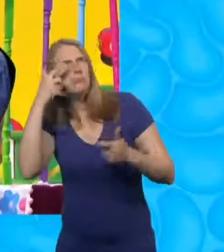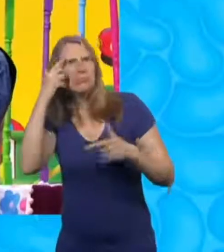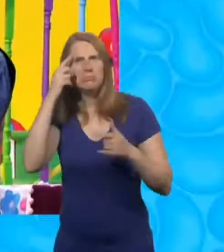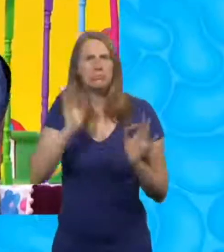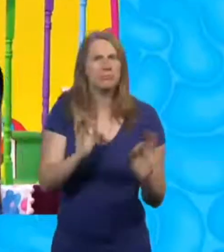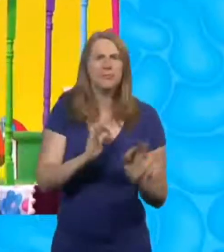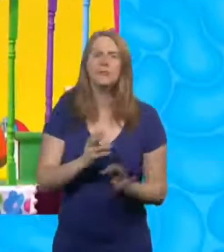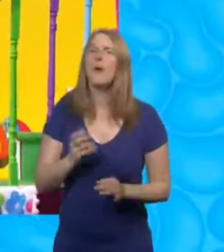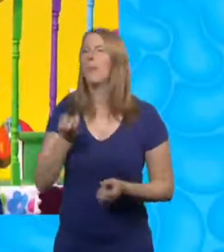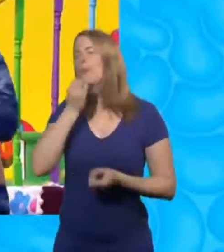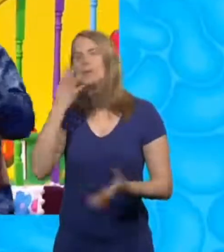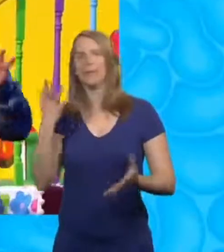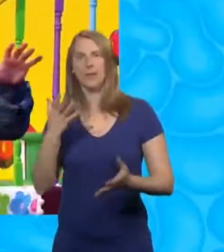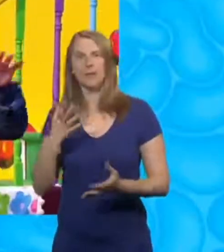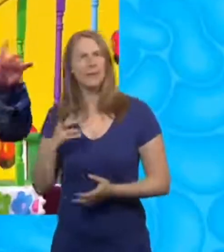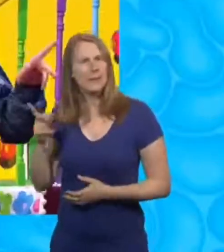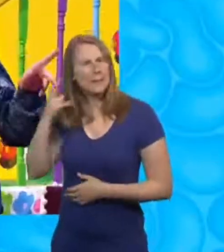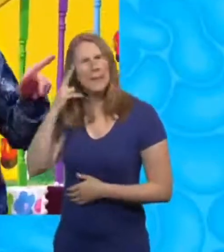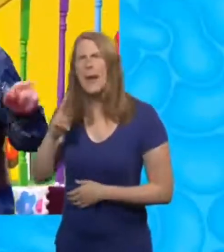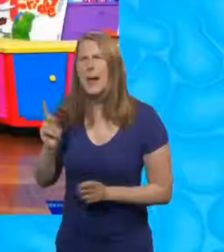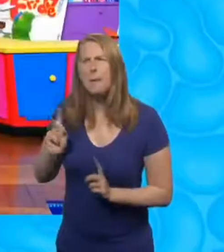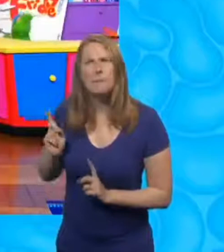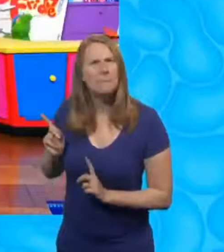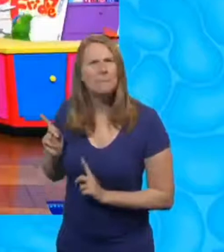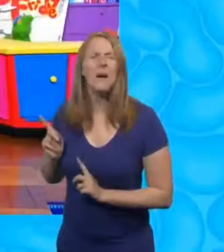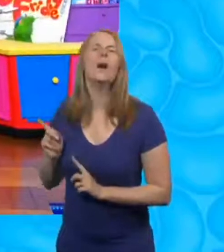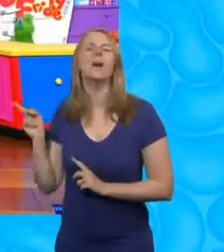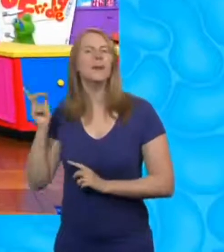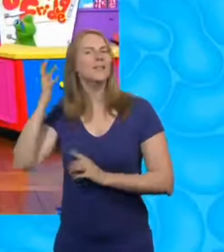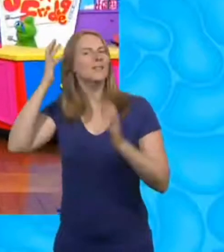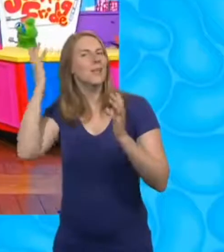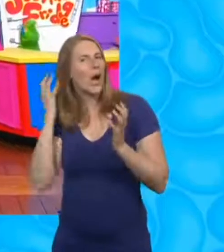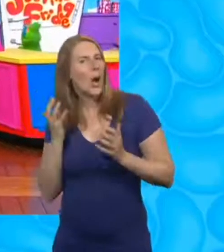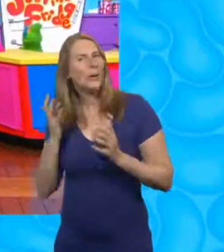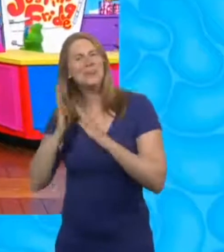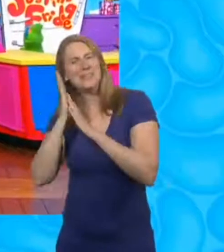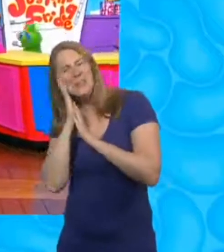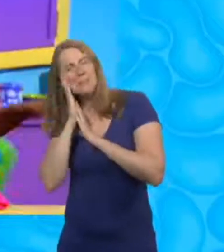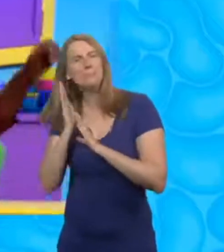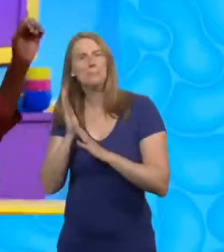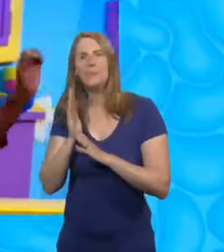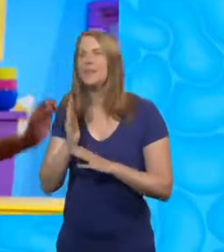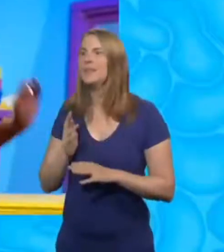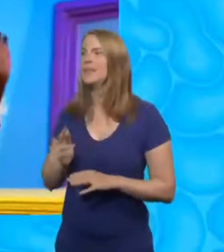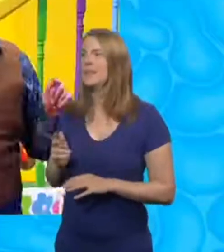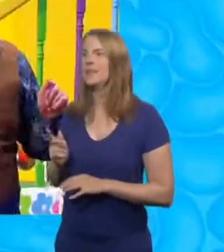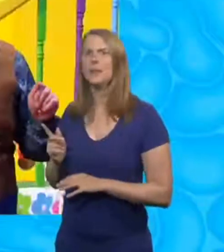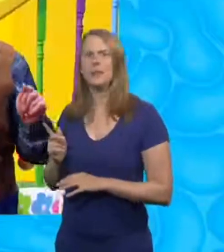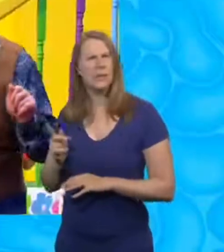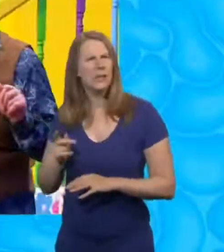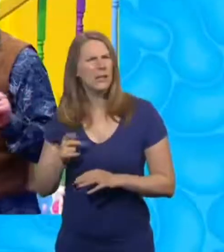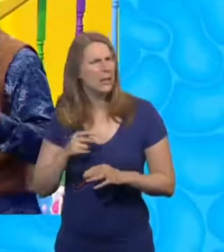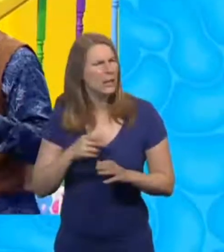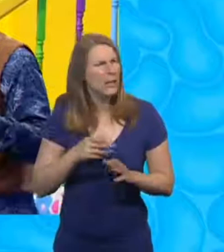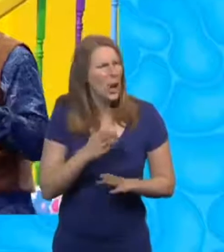without any worries! Oh, wonderful! What was her name again? My name is Dakota. Dakota Sleep. Go